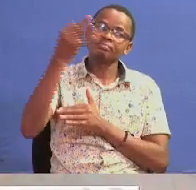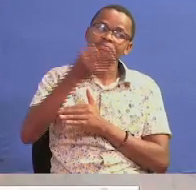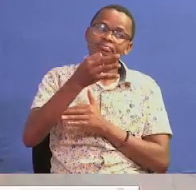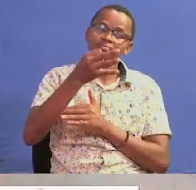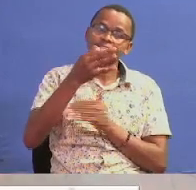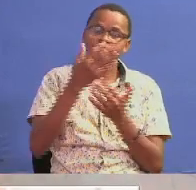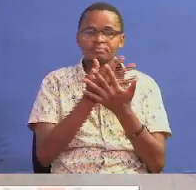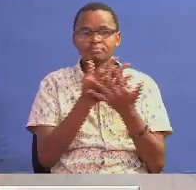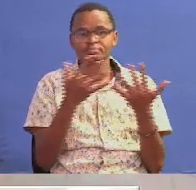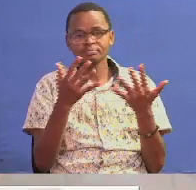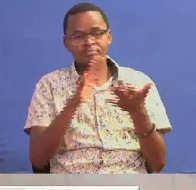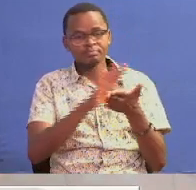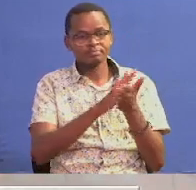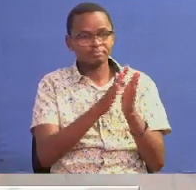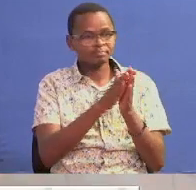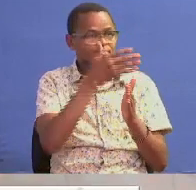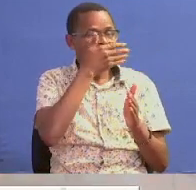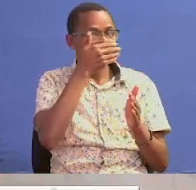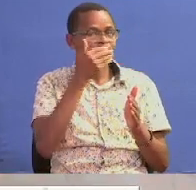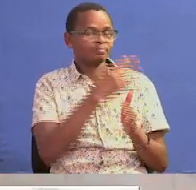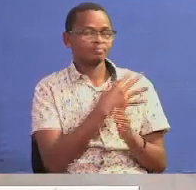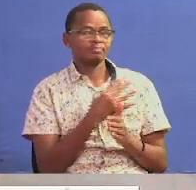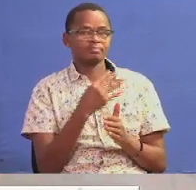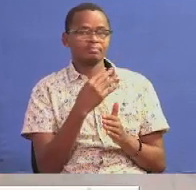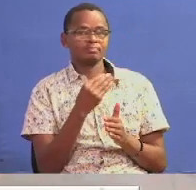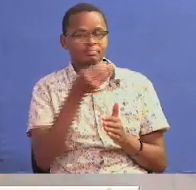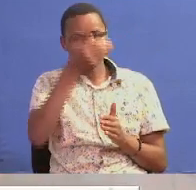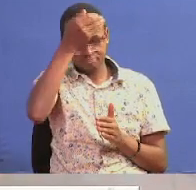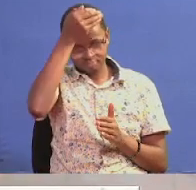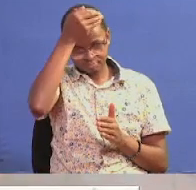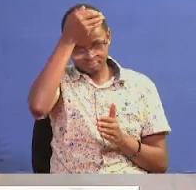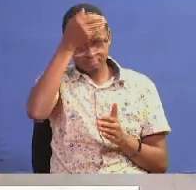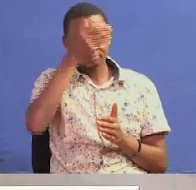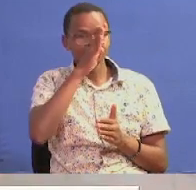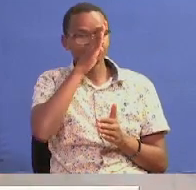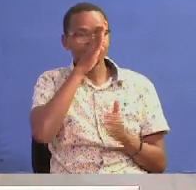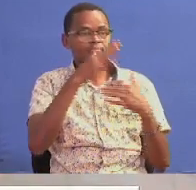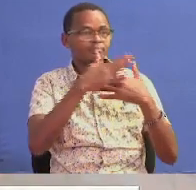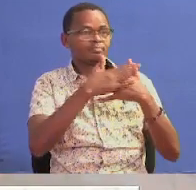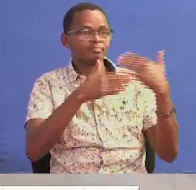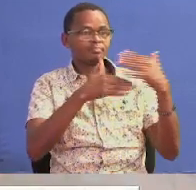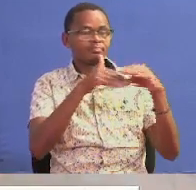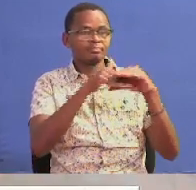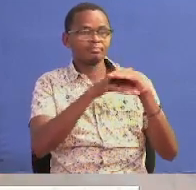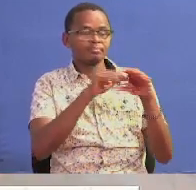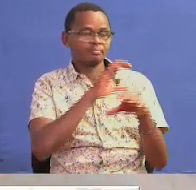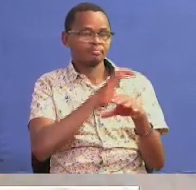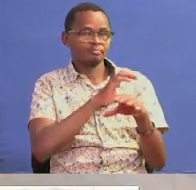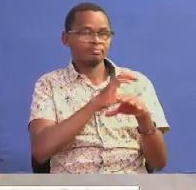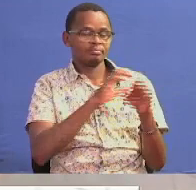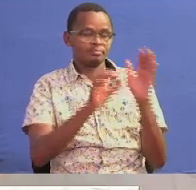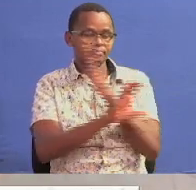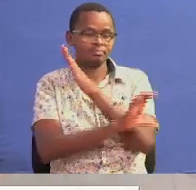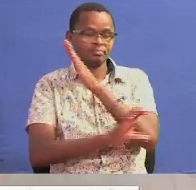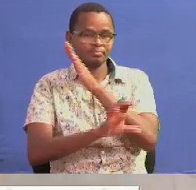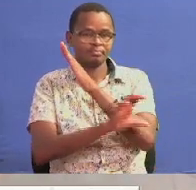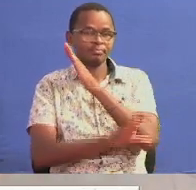for, things getting better and our nursing professionals being comfortable in their own